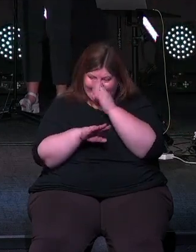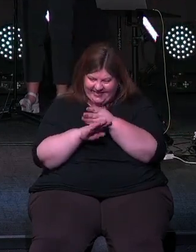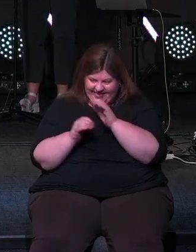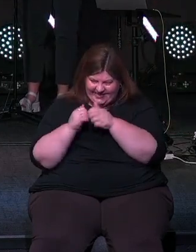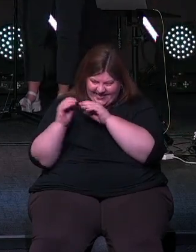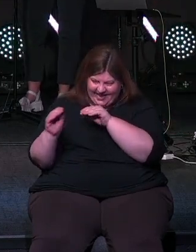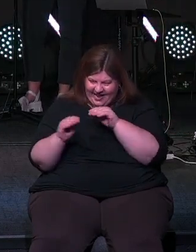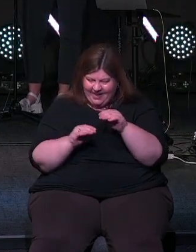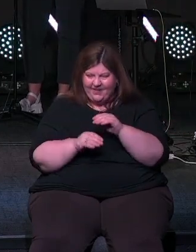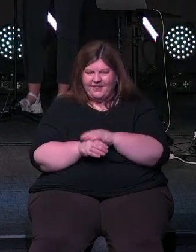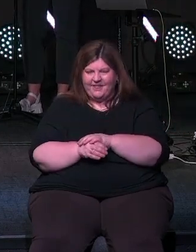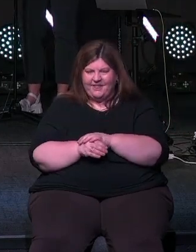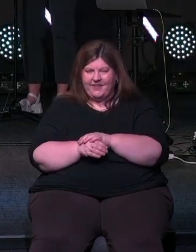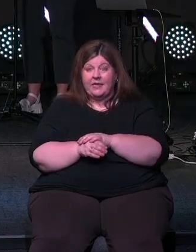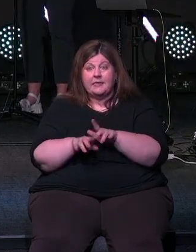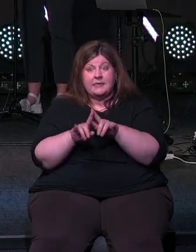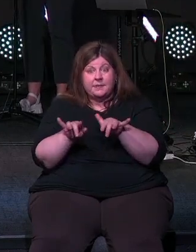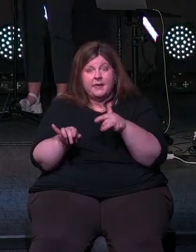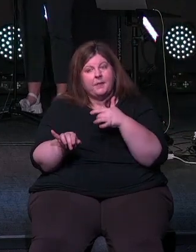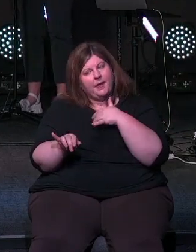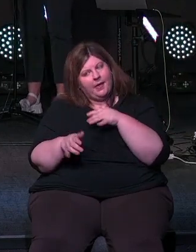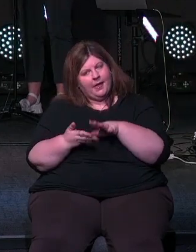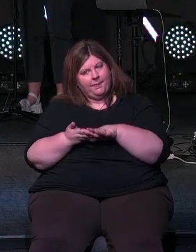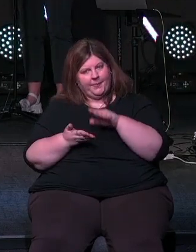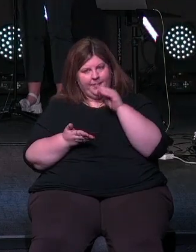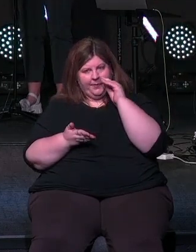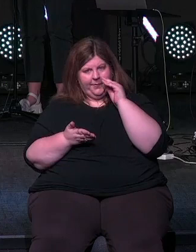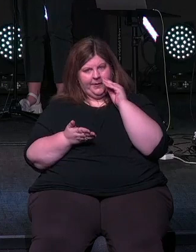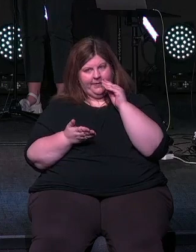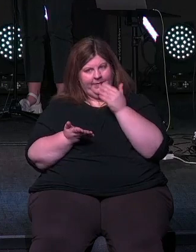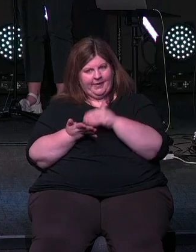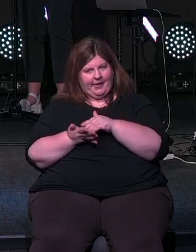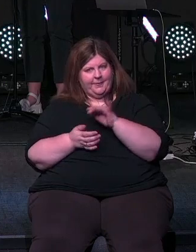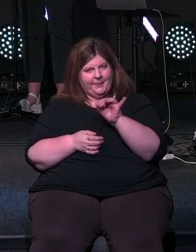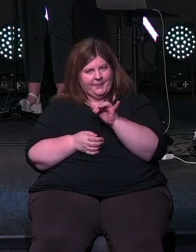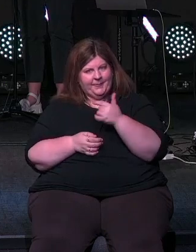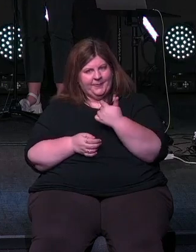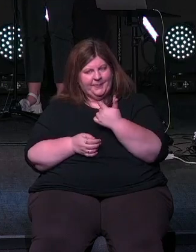pray, I'm learning how to pray.